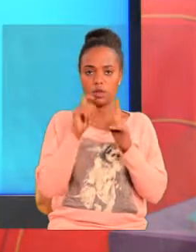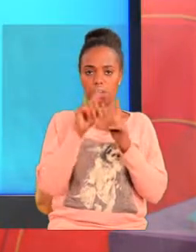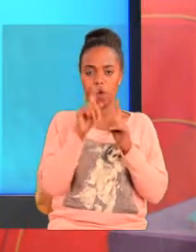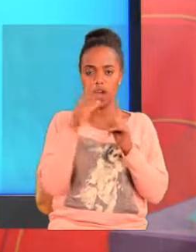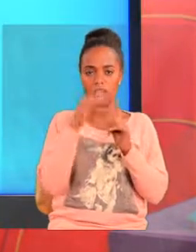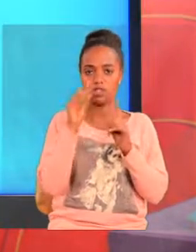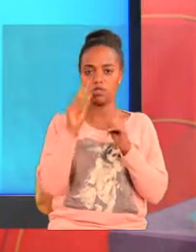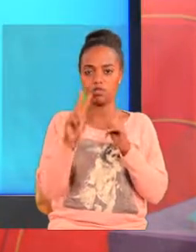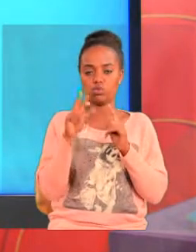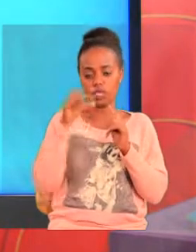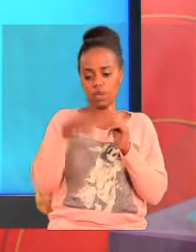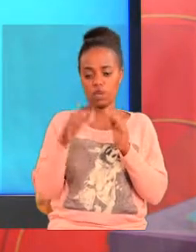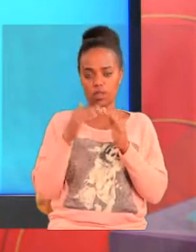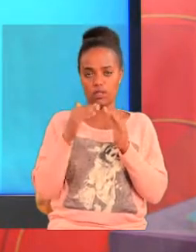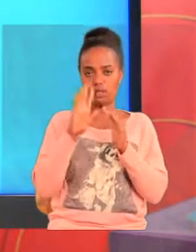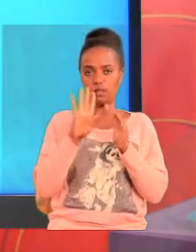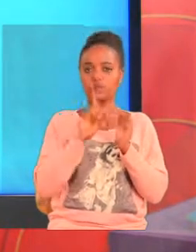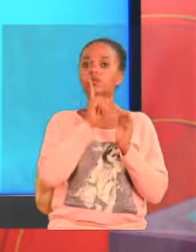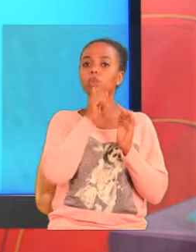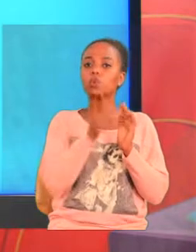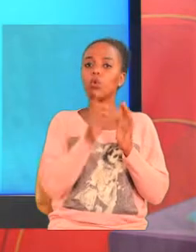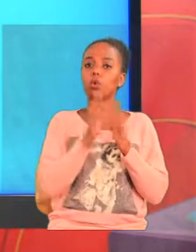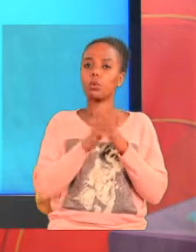Q is true. Q